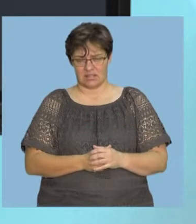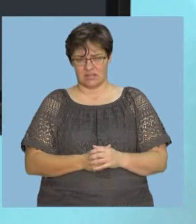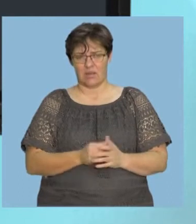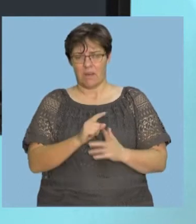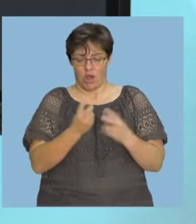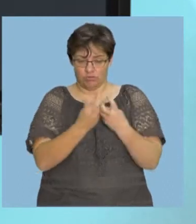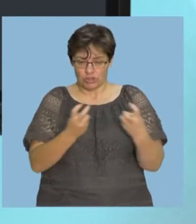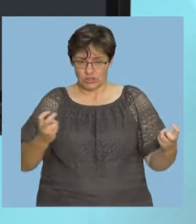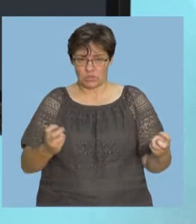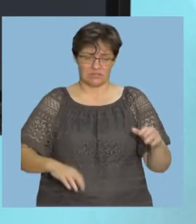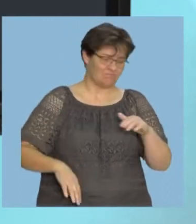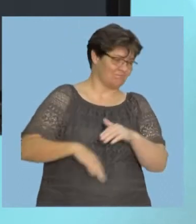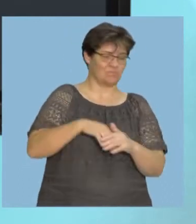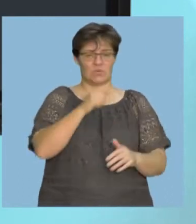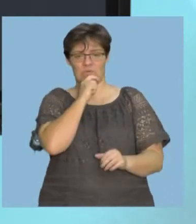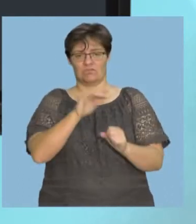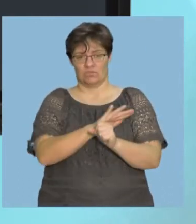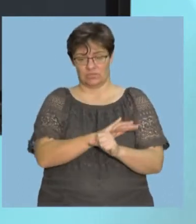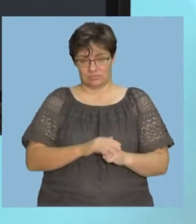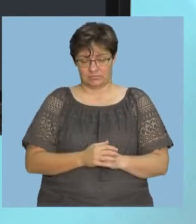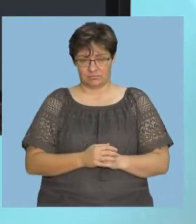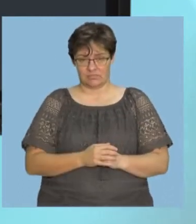optimizing resources. Okay, so